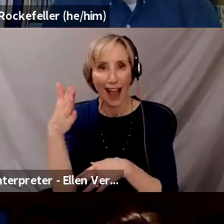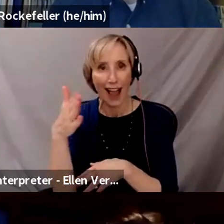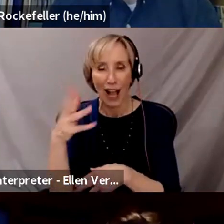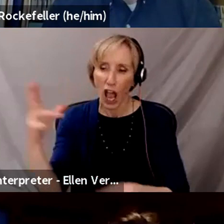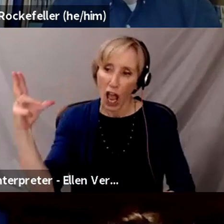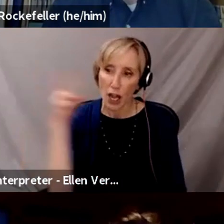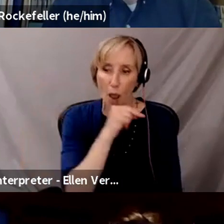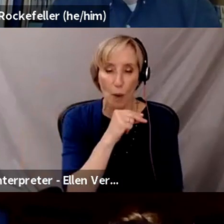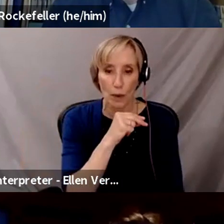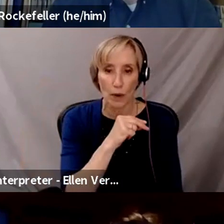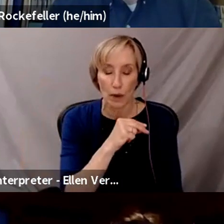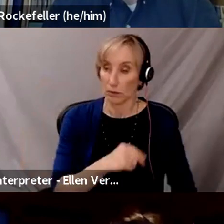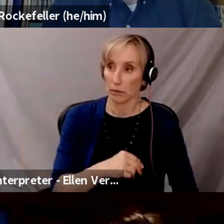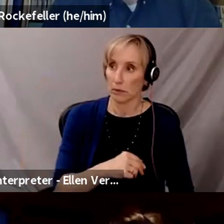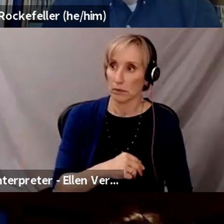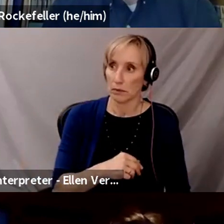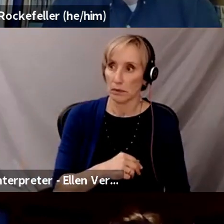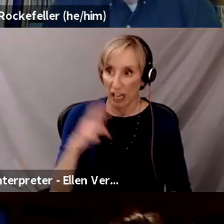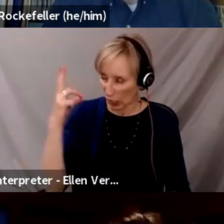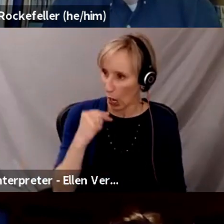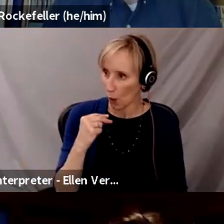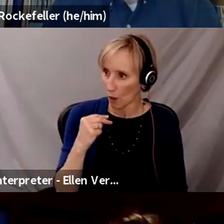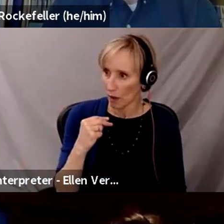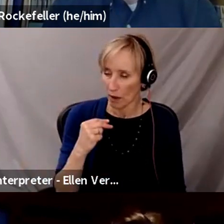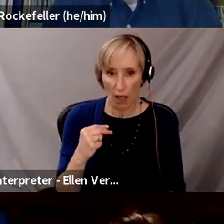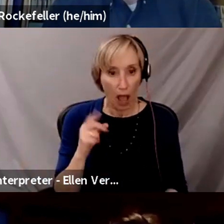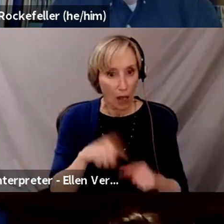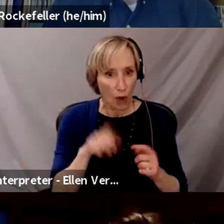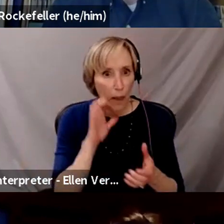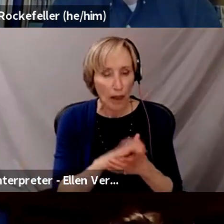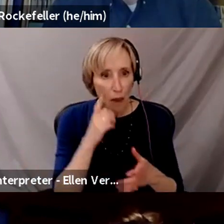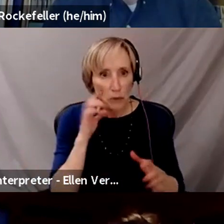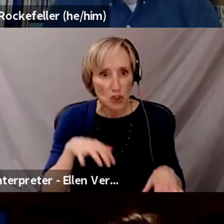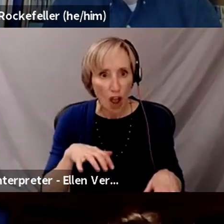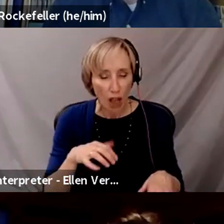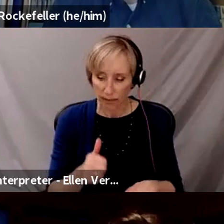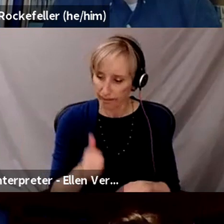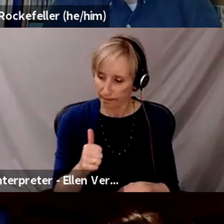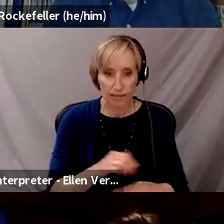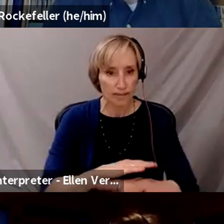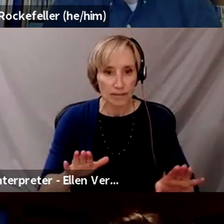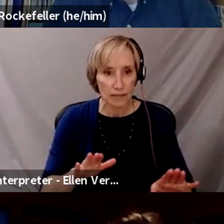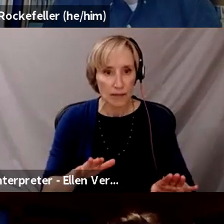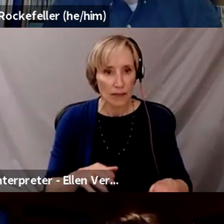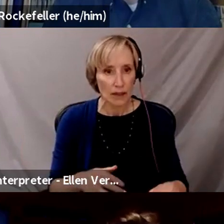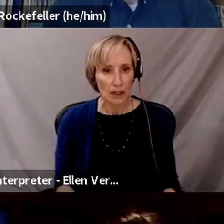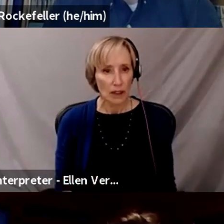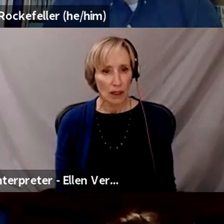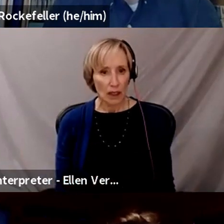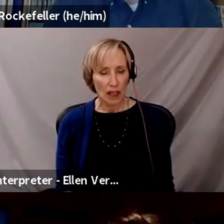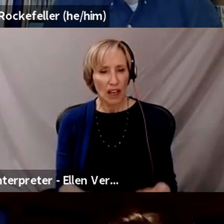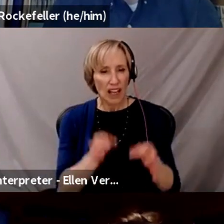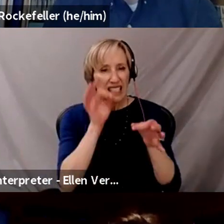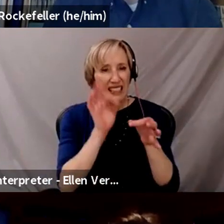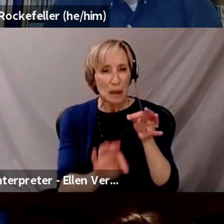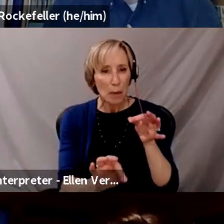that was just like, so they were so, I just couldn't believe, the resistance to doing that. But something that's simple, having a